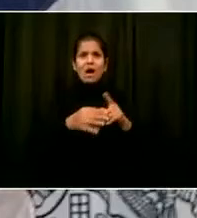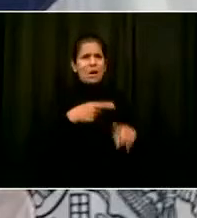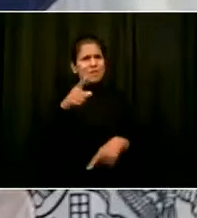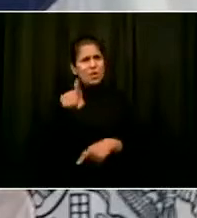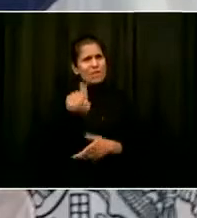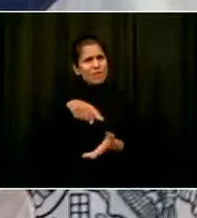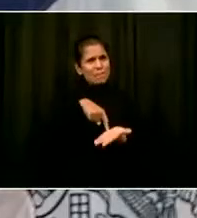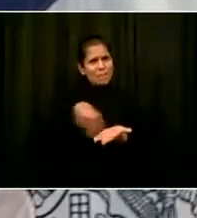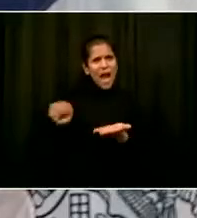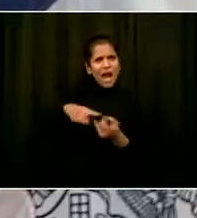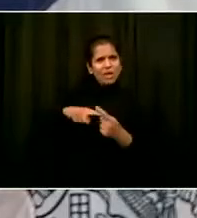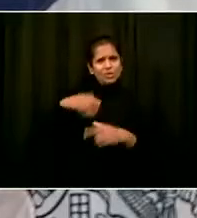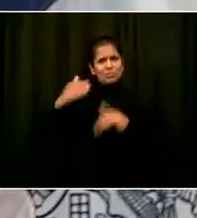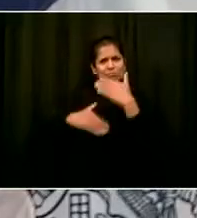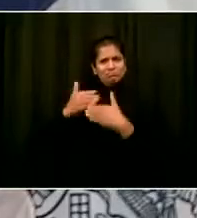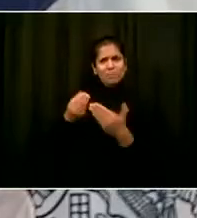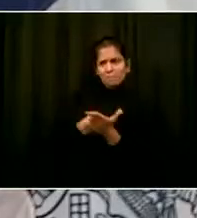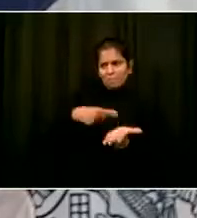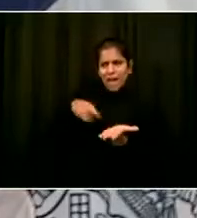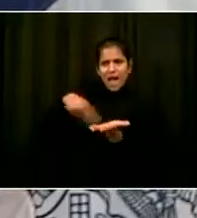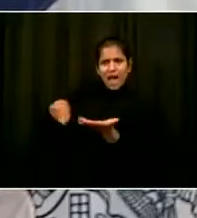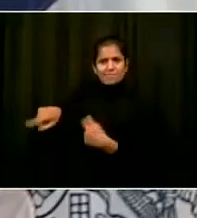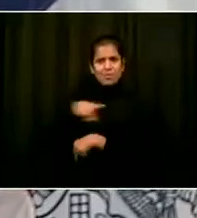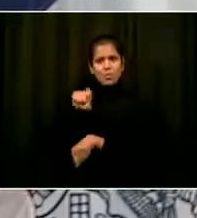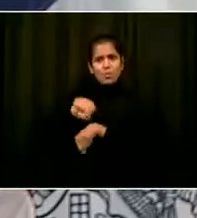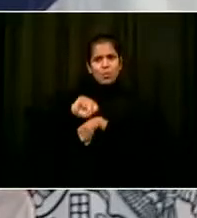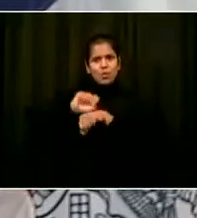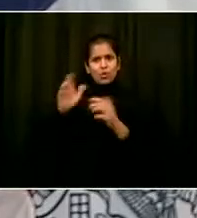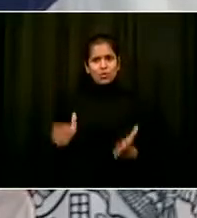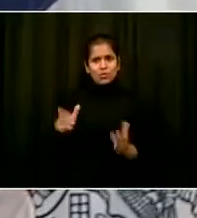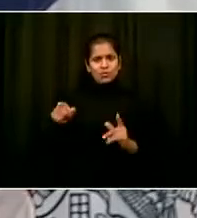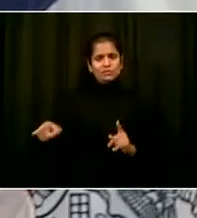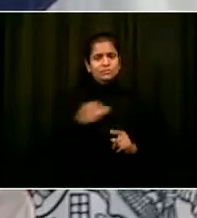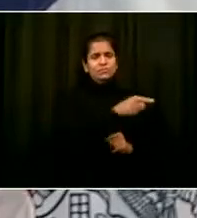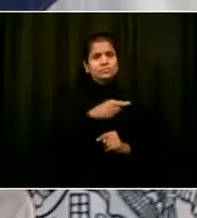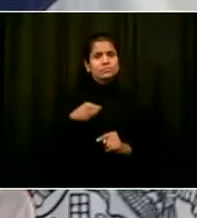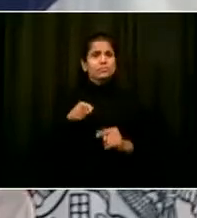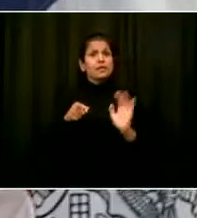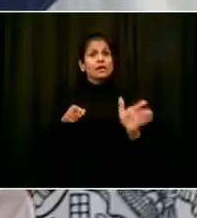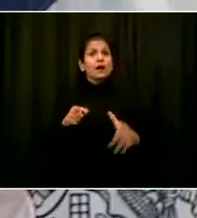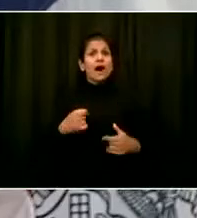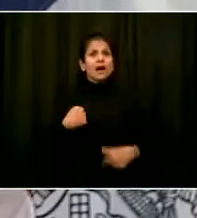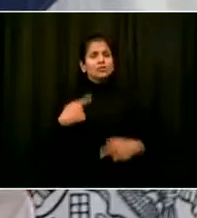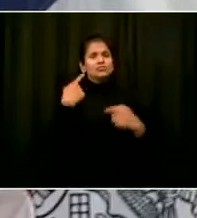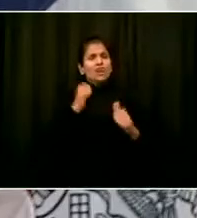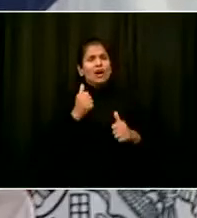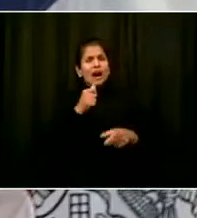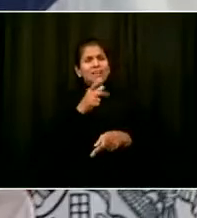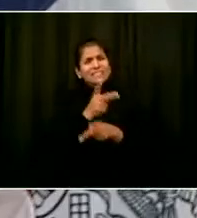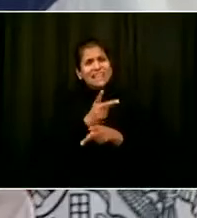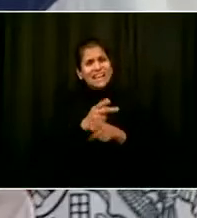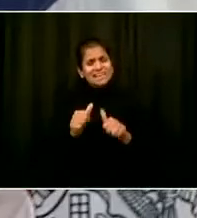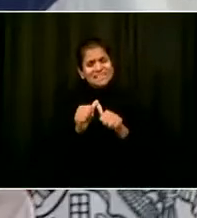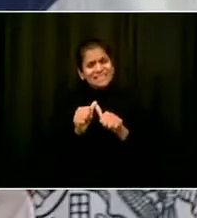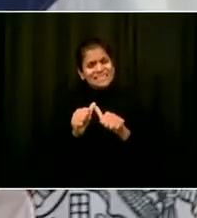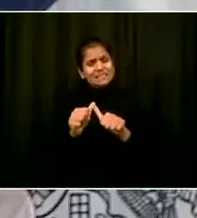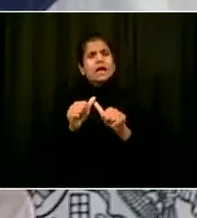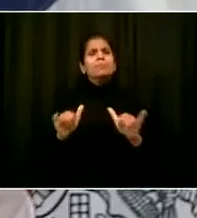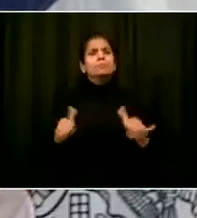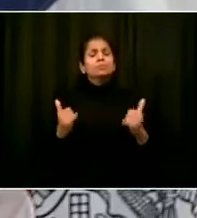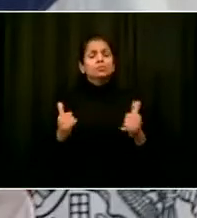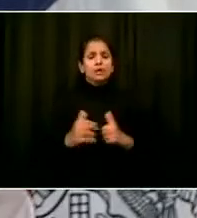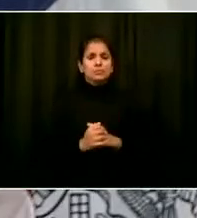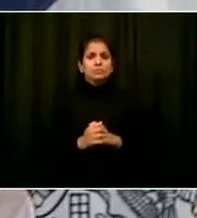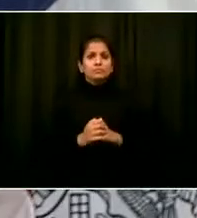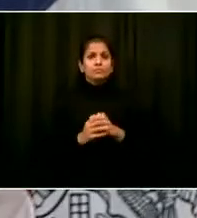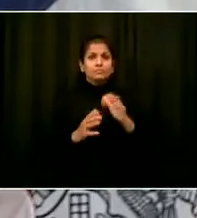provide city services and to be able to keep people employed um I value every single one of our public servants and our